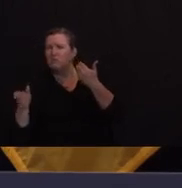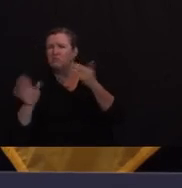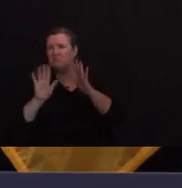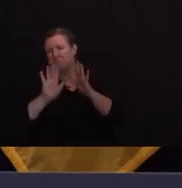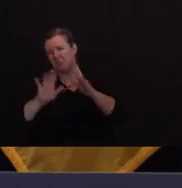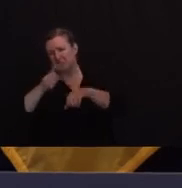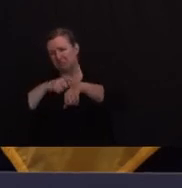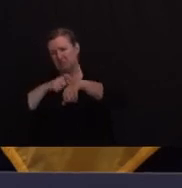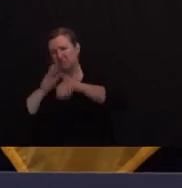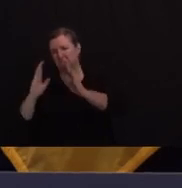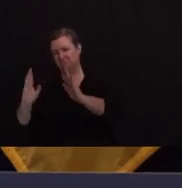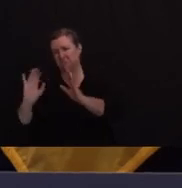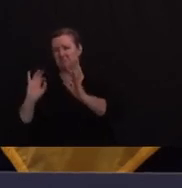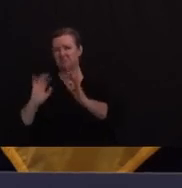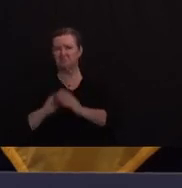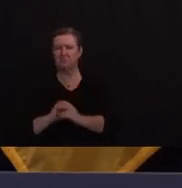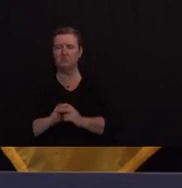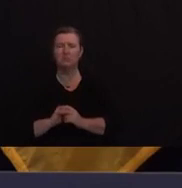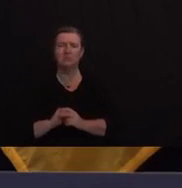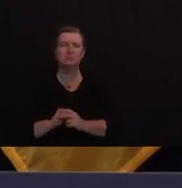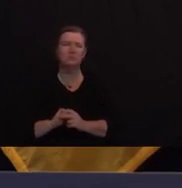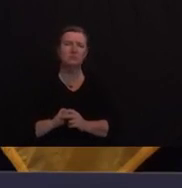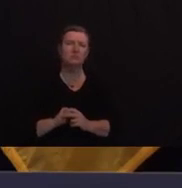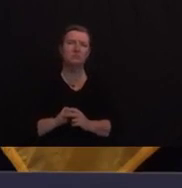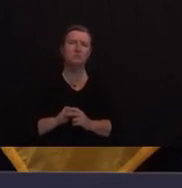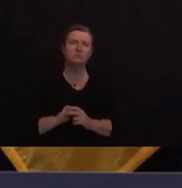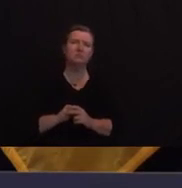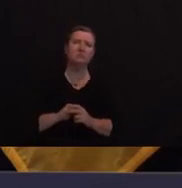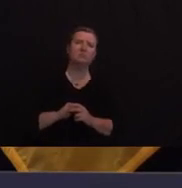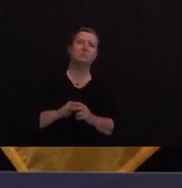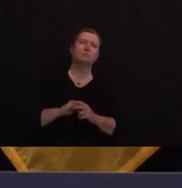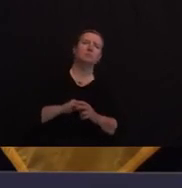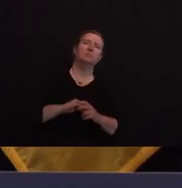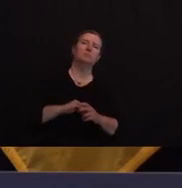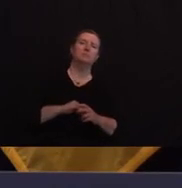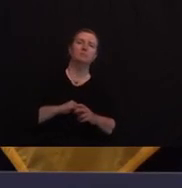then, you know, there continues to be, Ed will